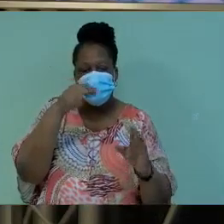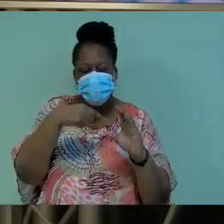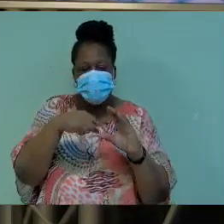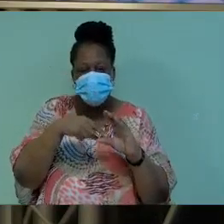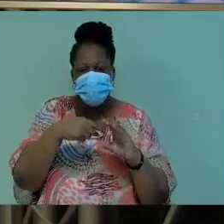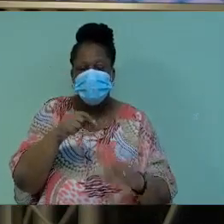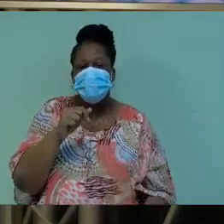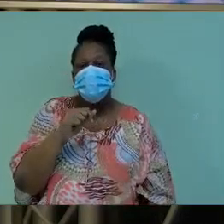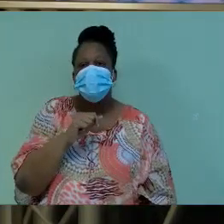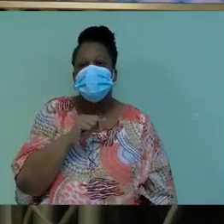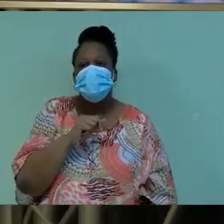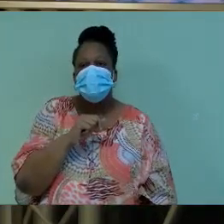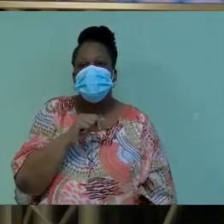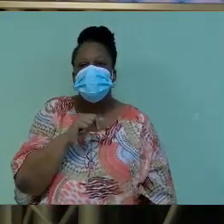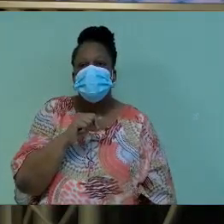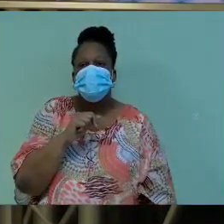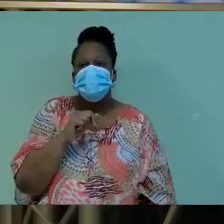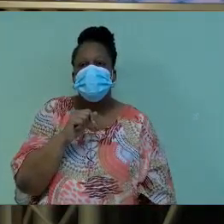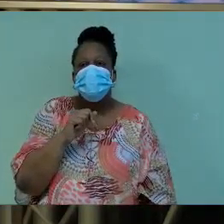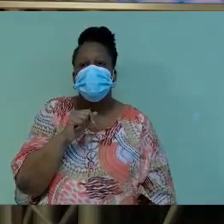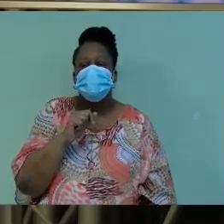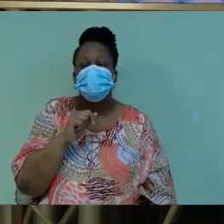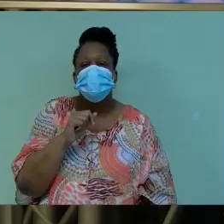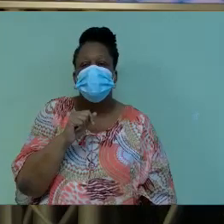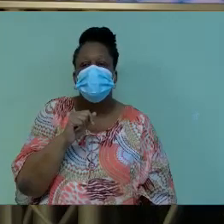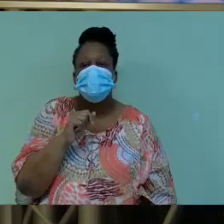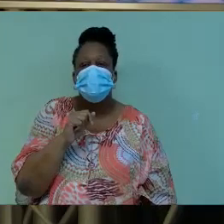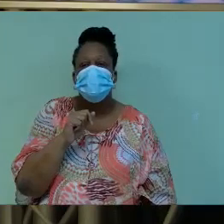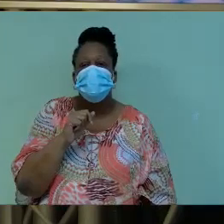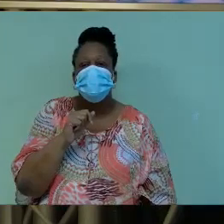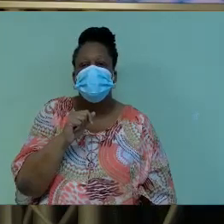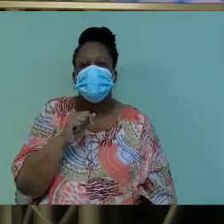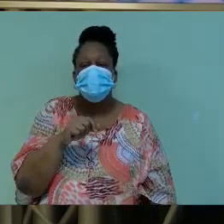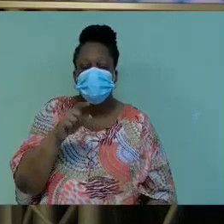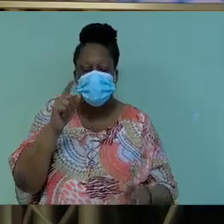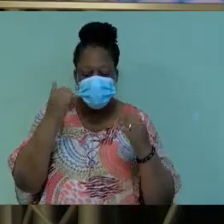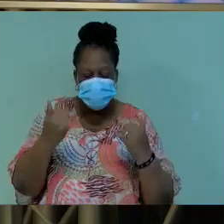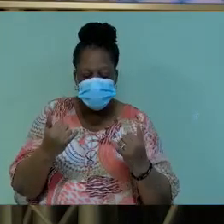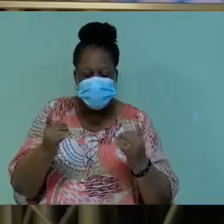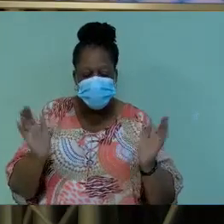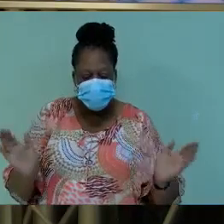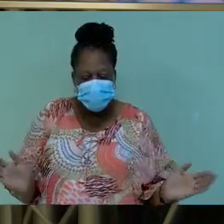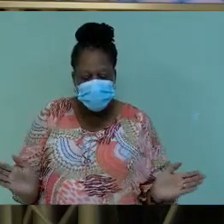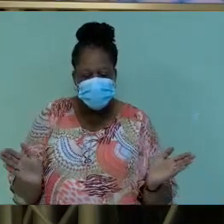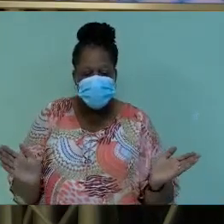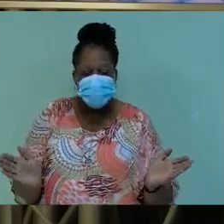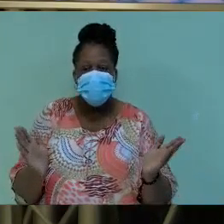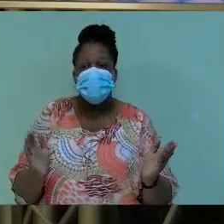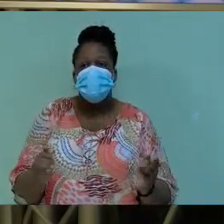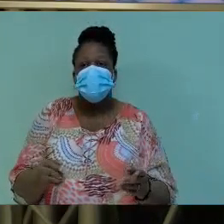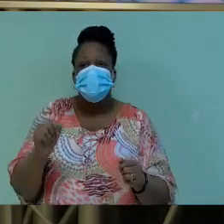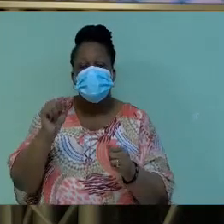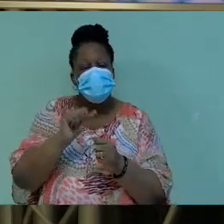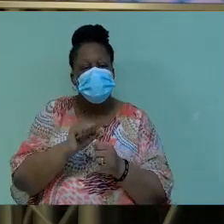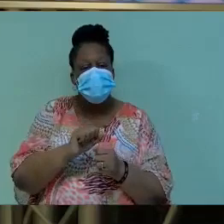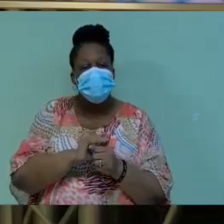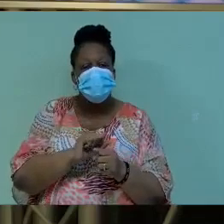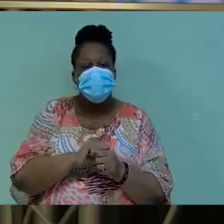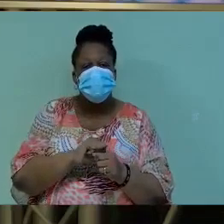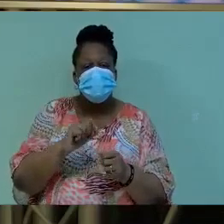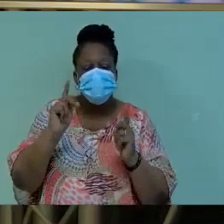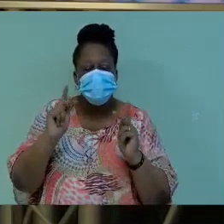Now, we at the Department of Technology have been encouraging every civil servant to be able